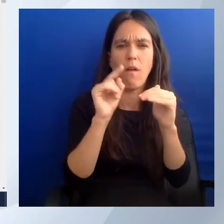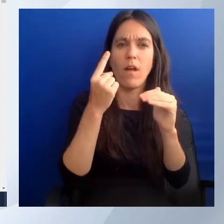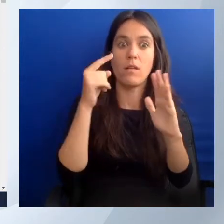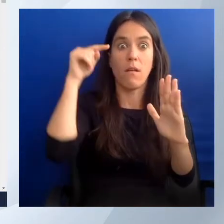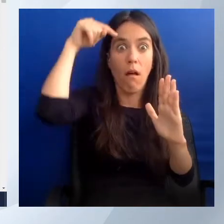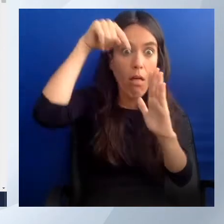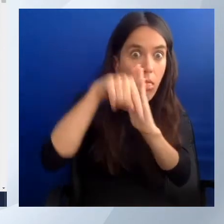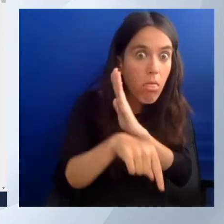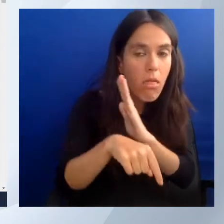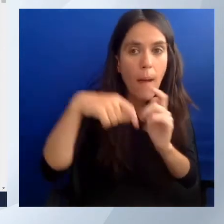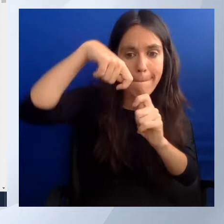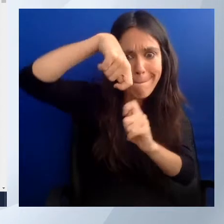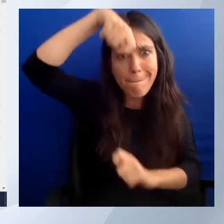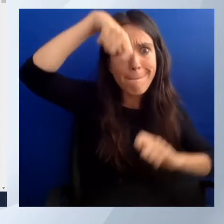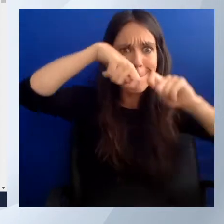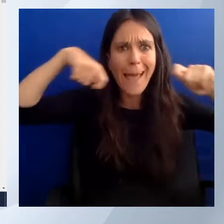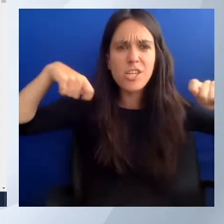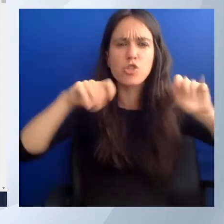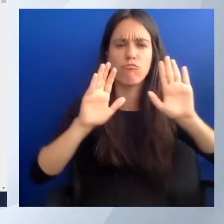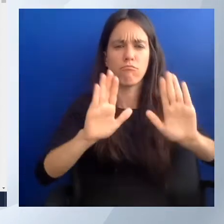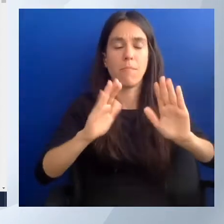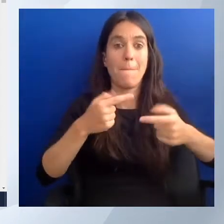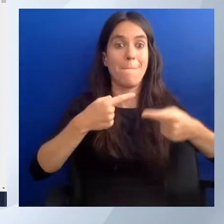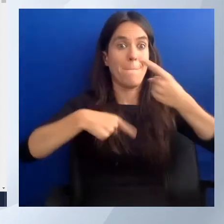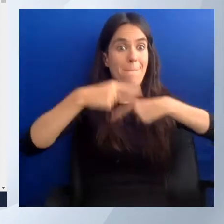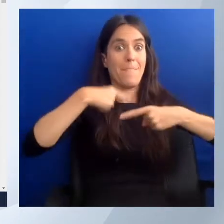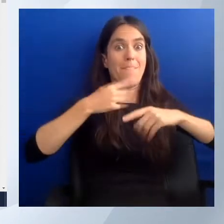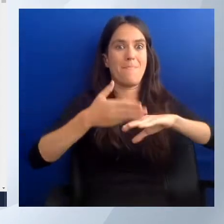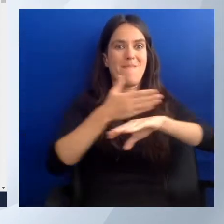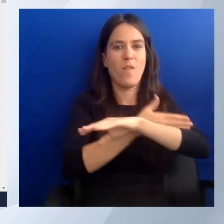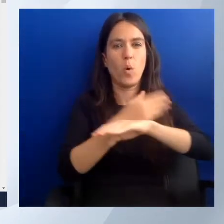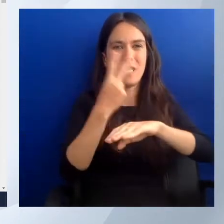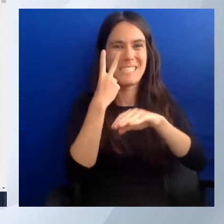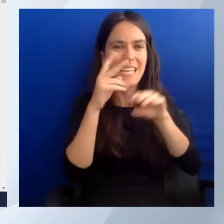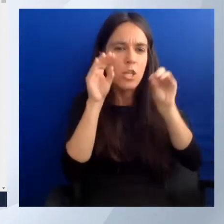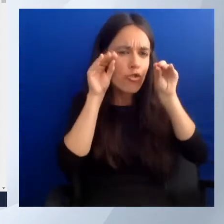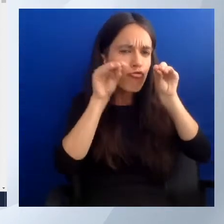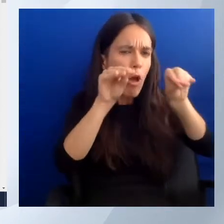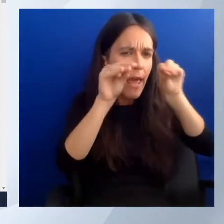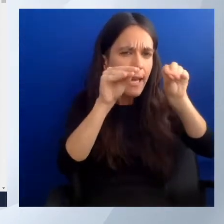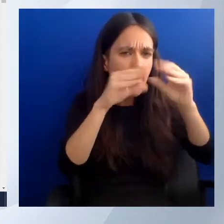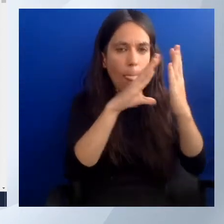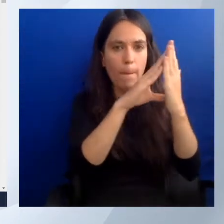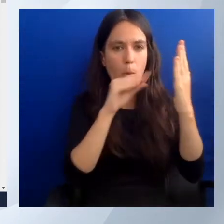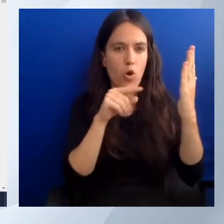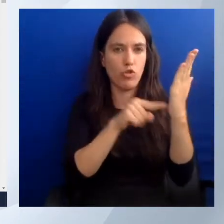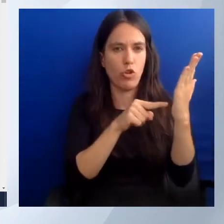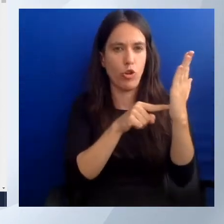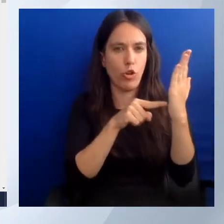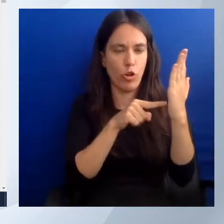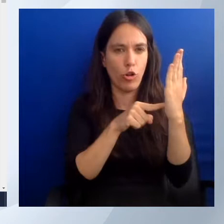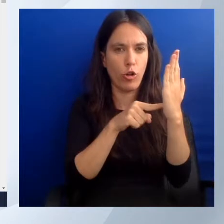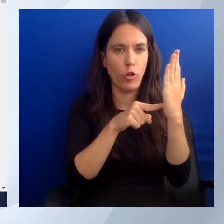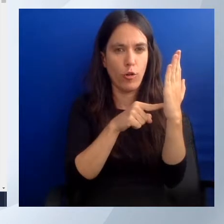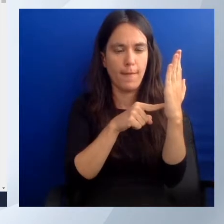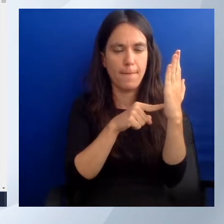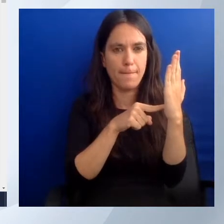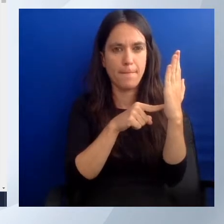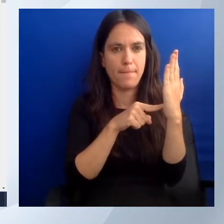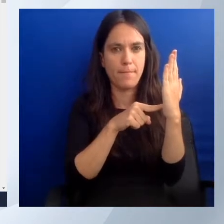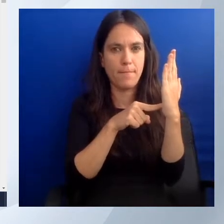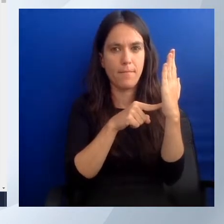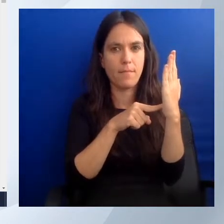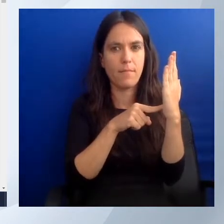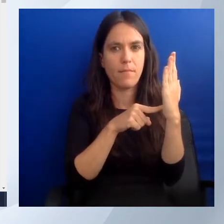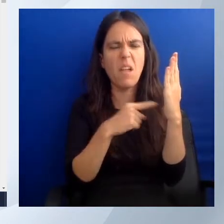measuring my model fairness, we have to take a look at training the model first. Why? Well, I think it's